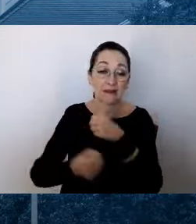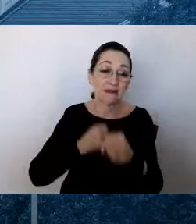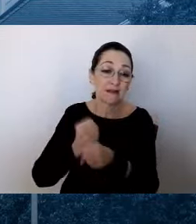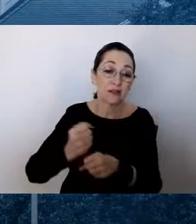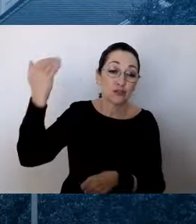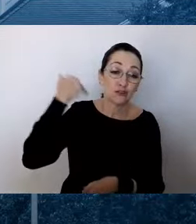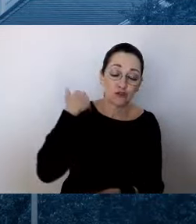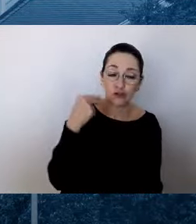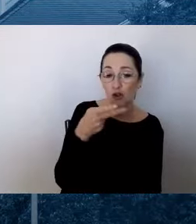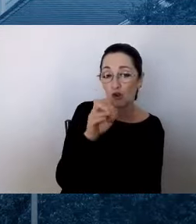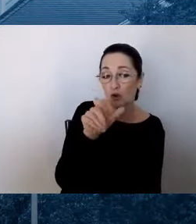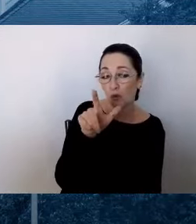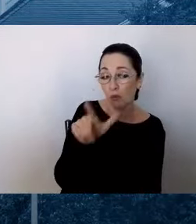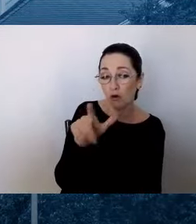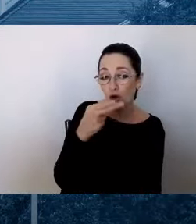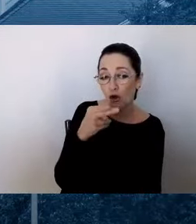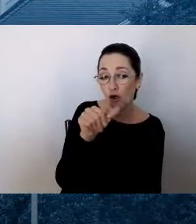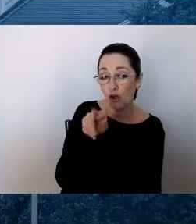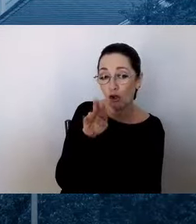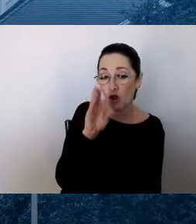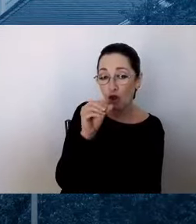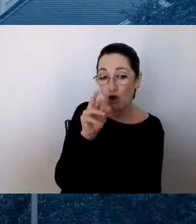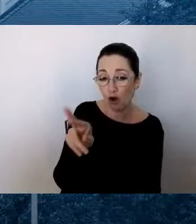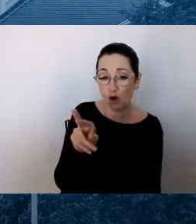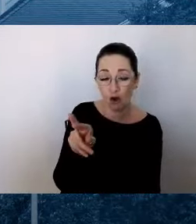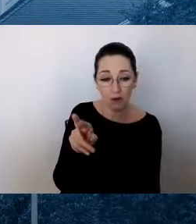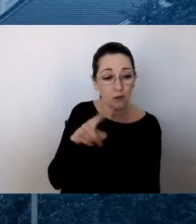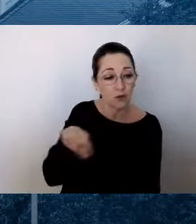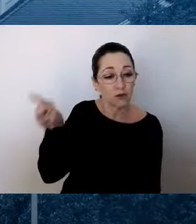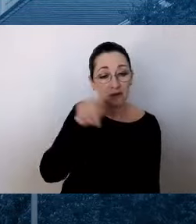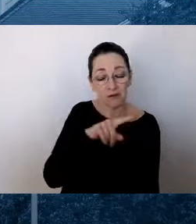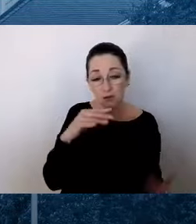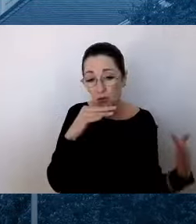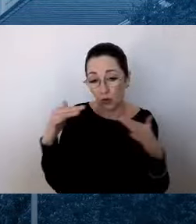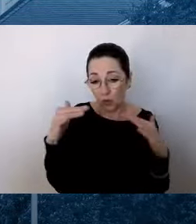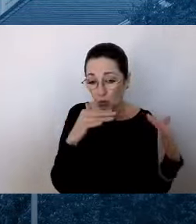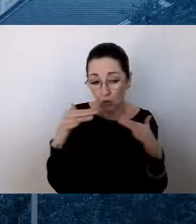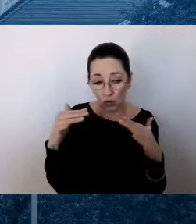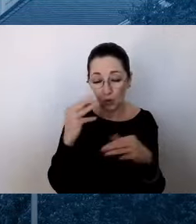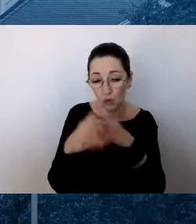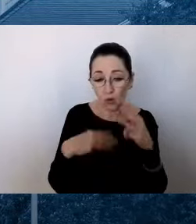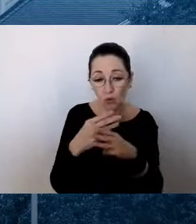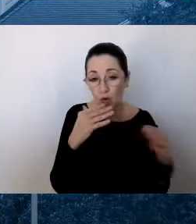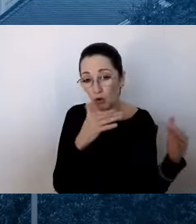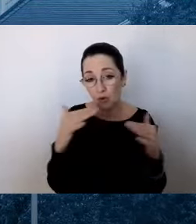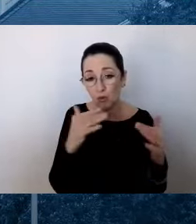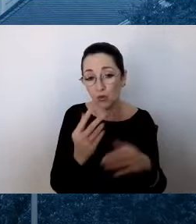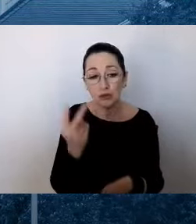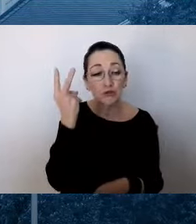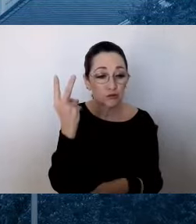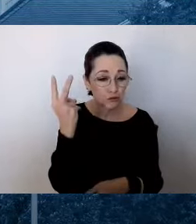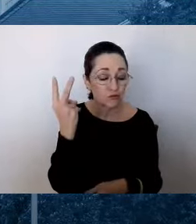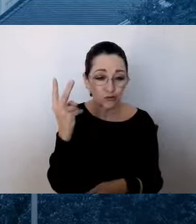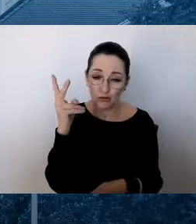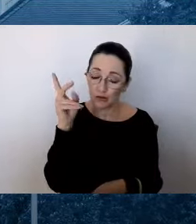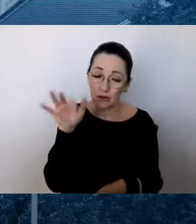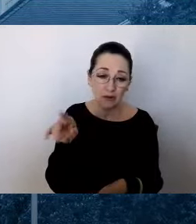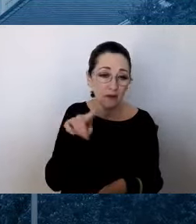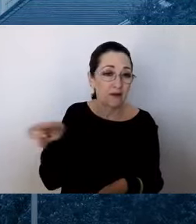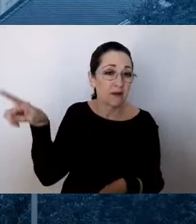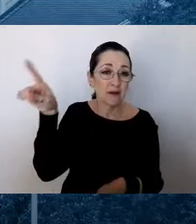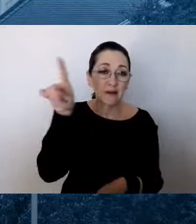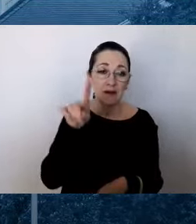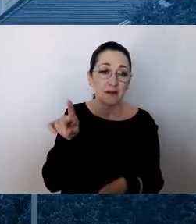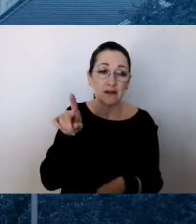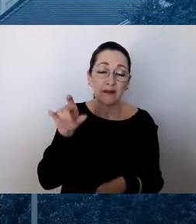and sacrificed during 80 years ago during World War II, the greatest generation and generation I don't know